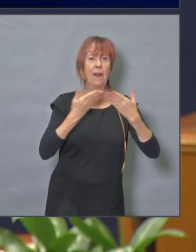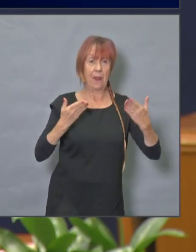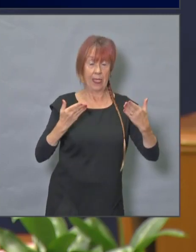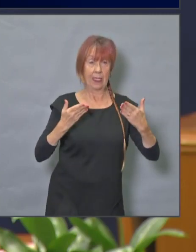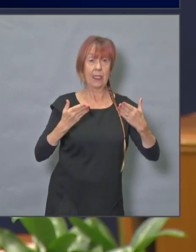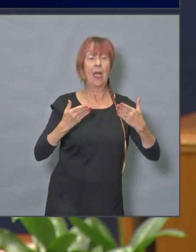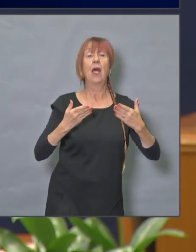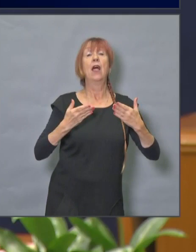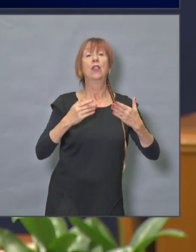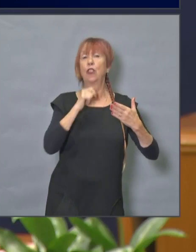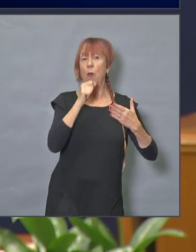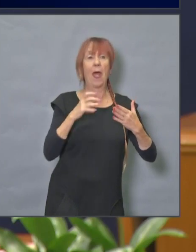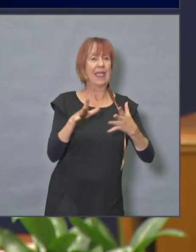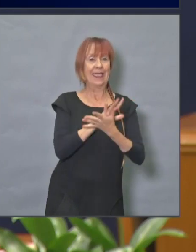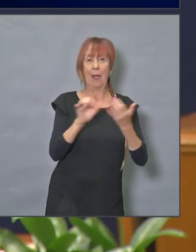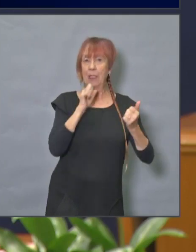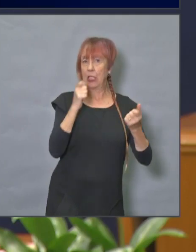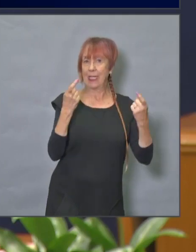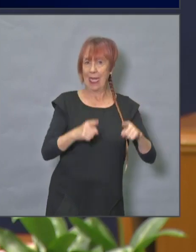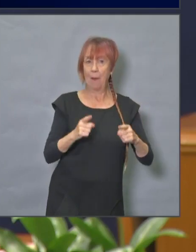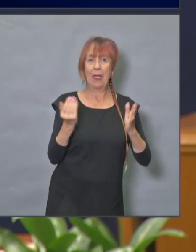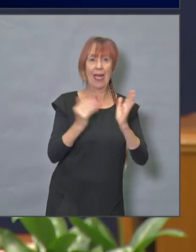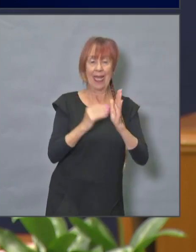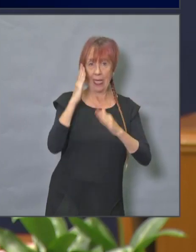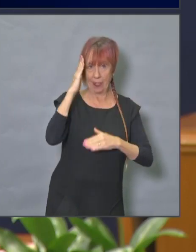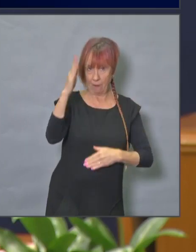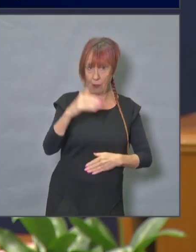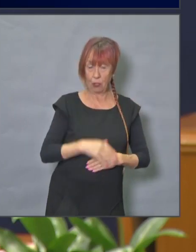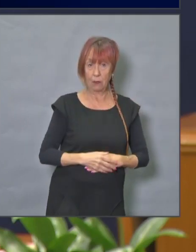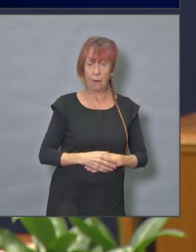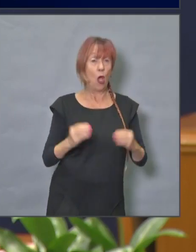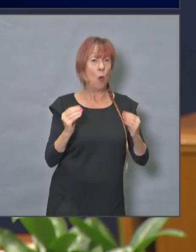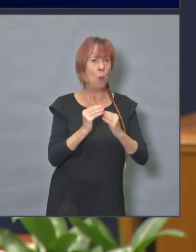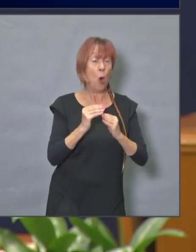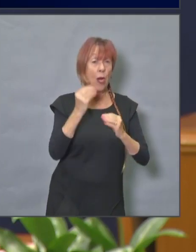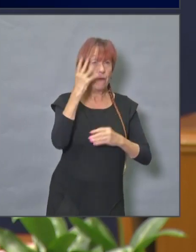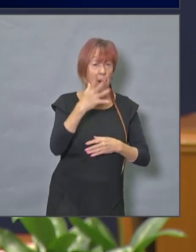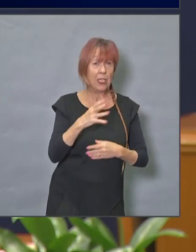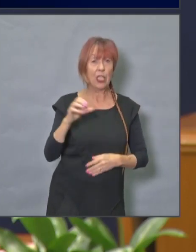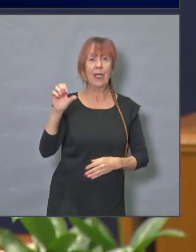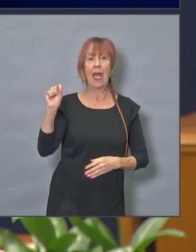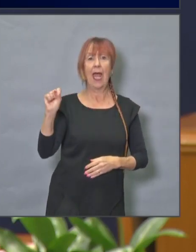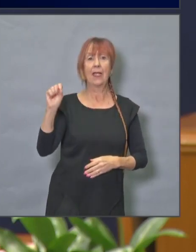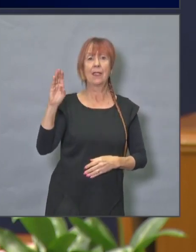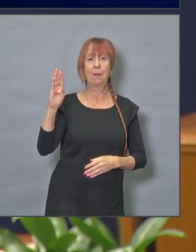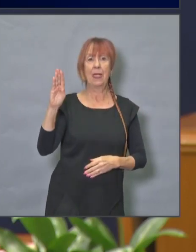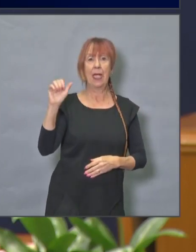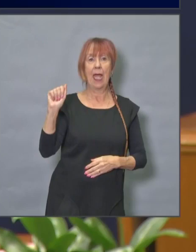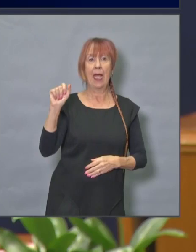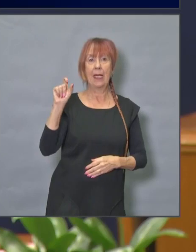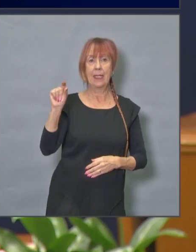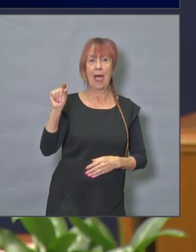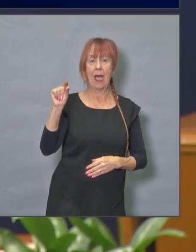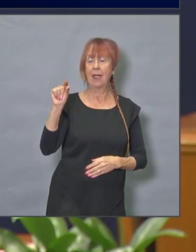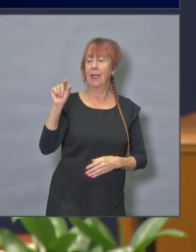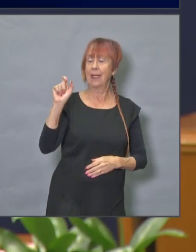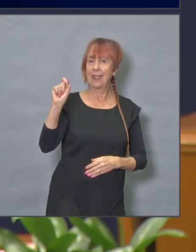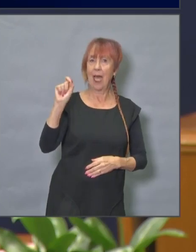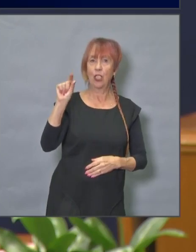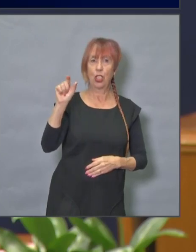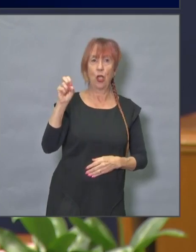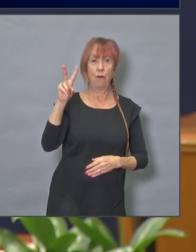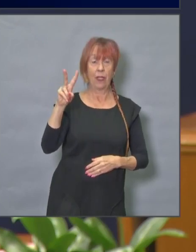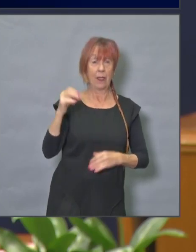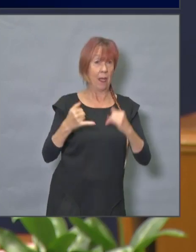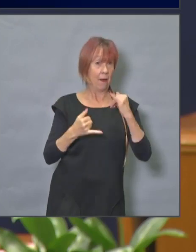damage from occurring in the future. For more information, please visit sba.gov. Finally, I would